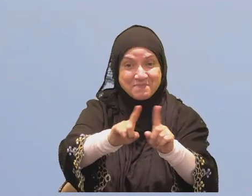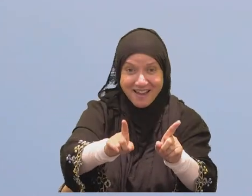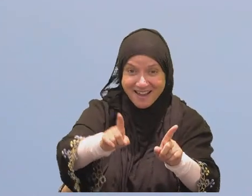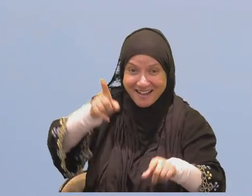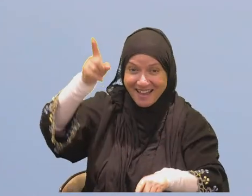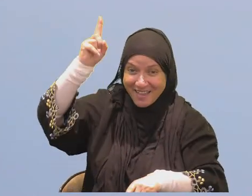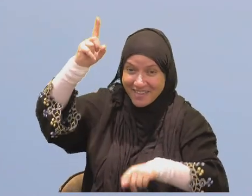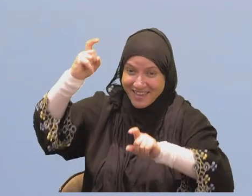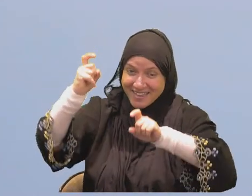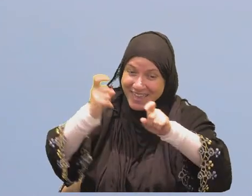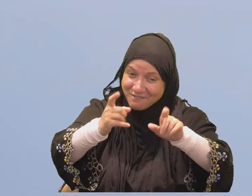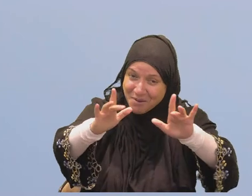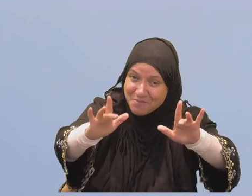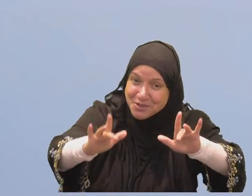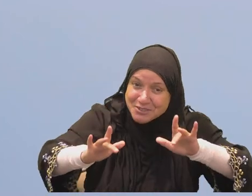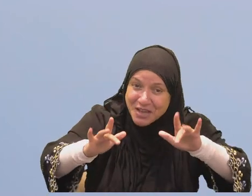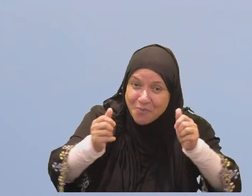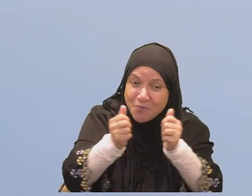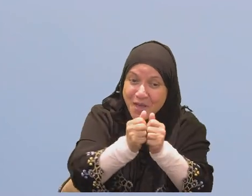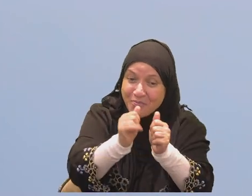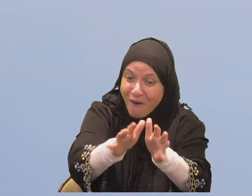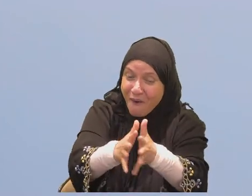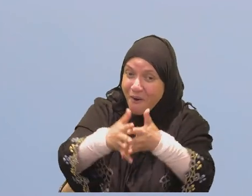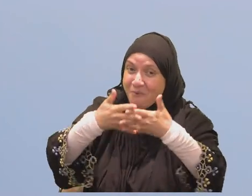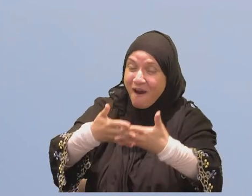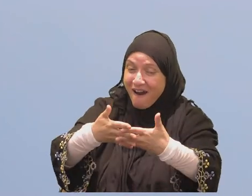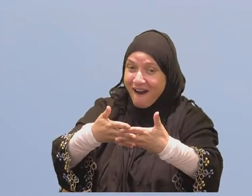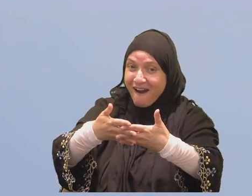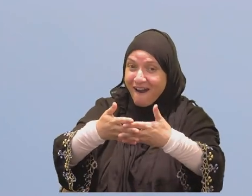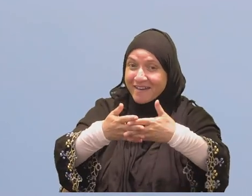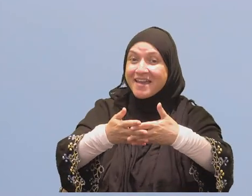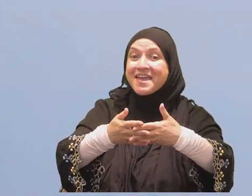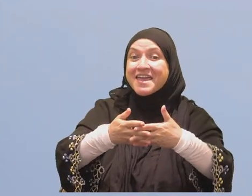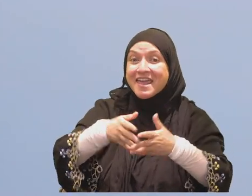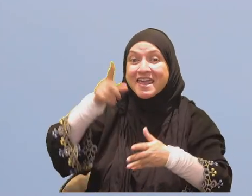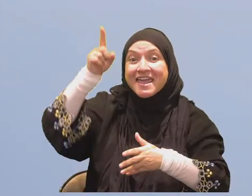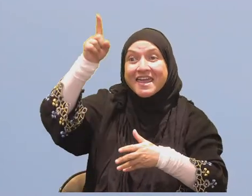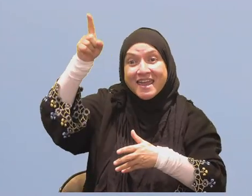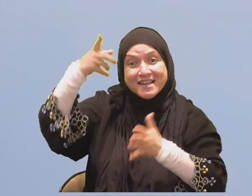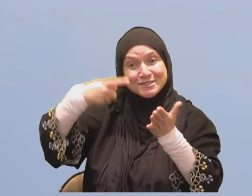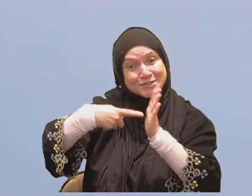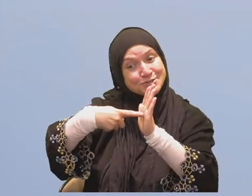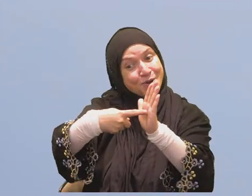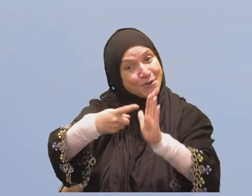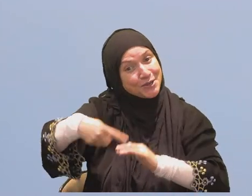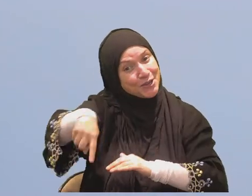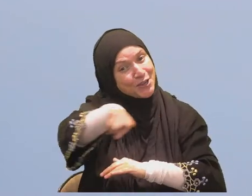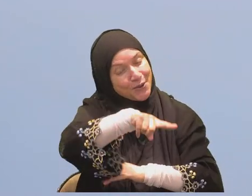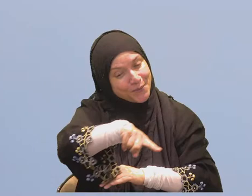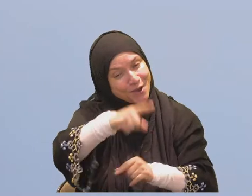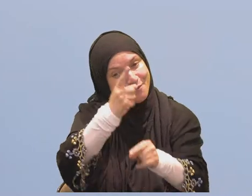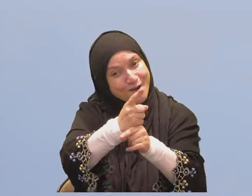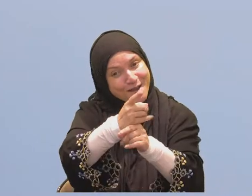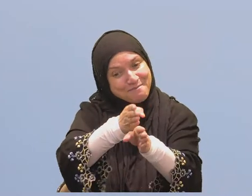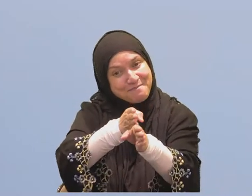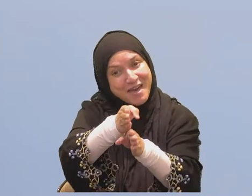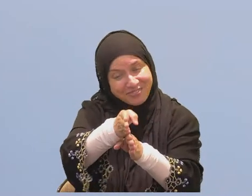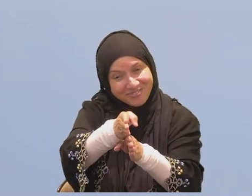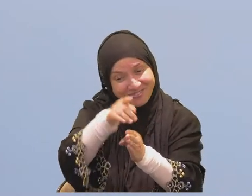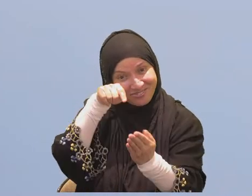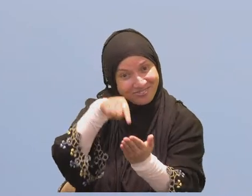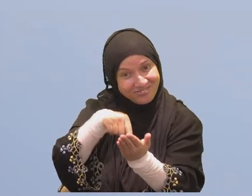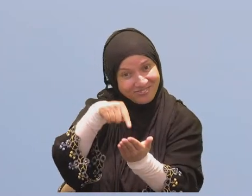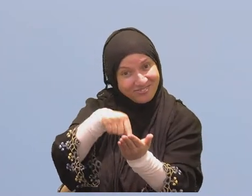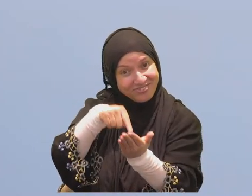That's the foundation. And it gives us a criteria for determining, distinguishing